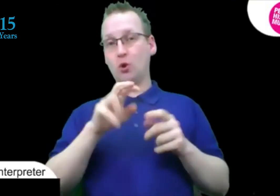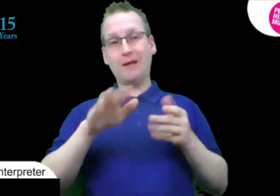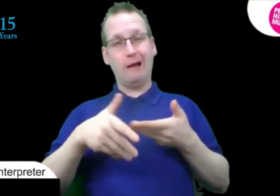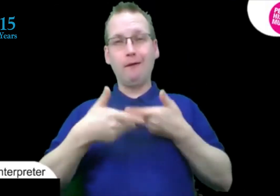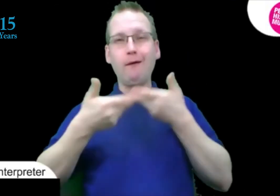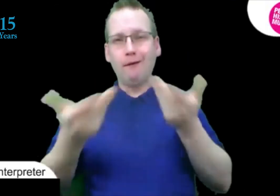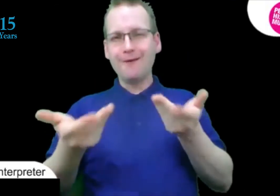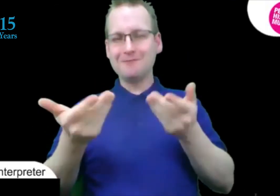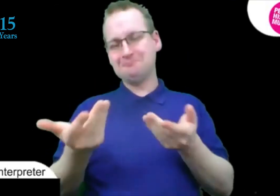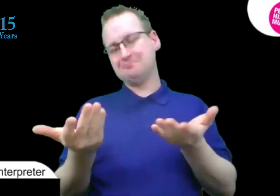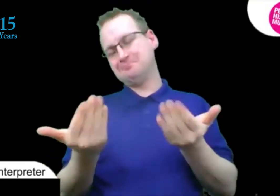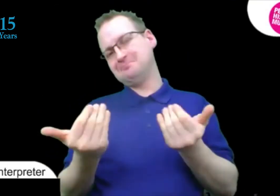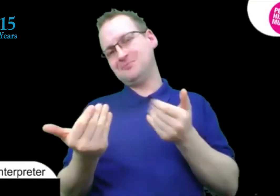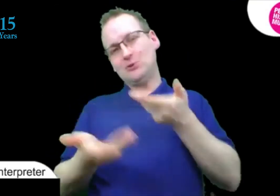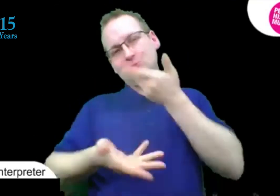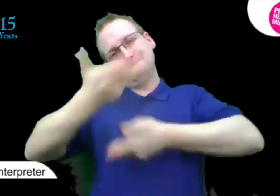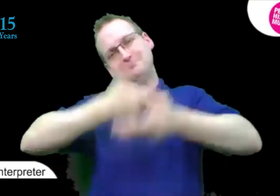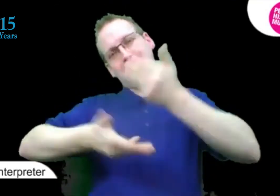more.